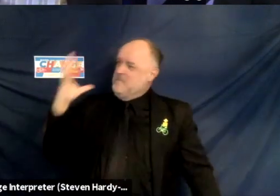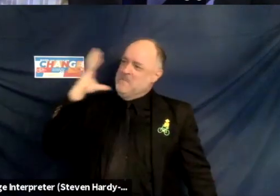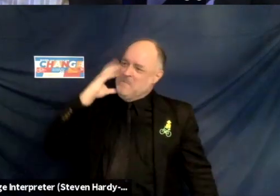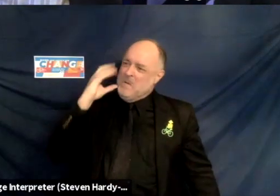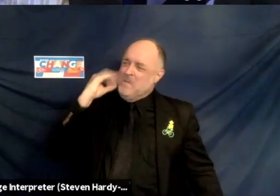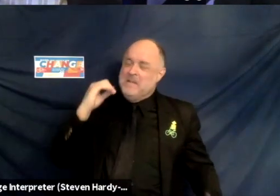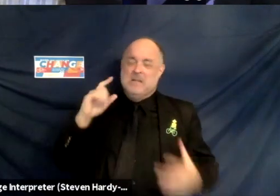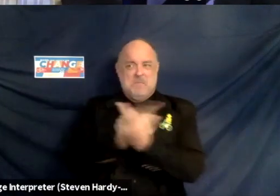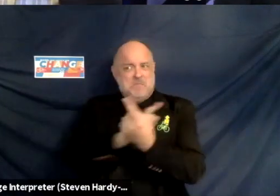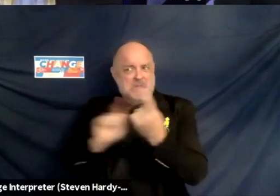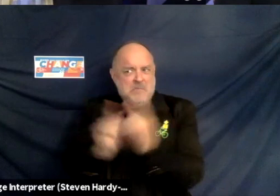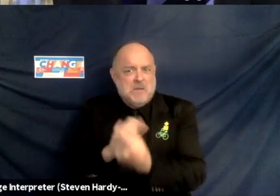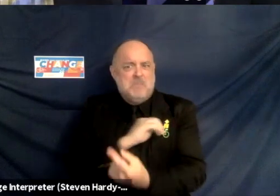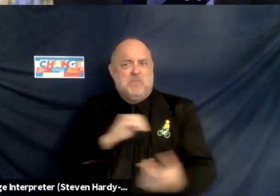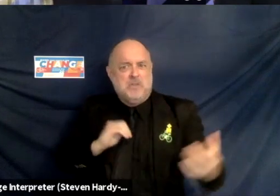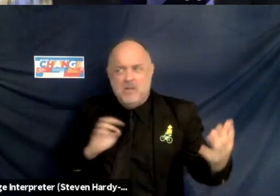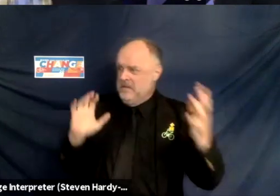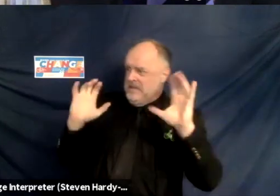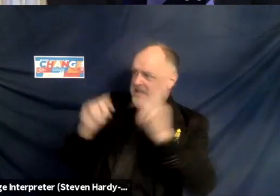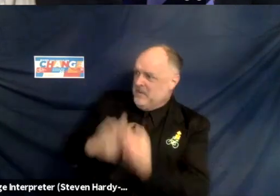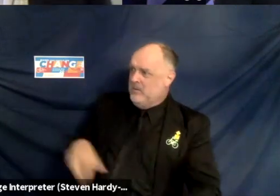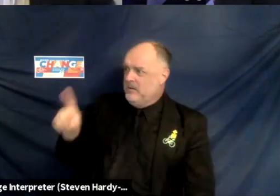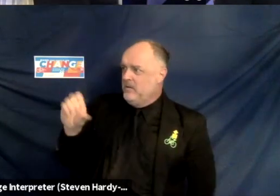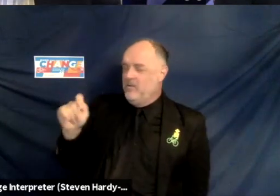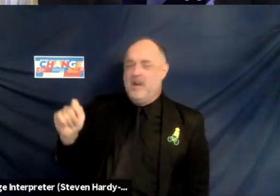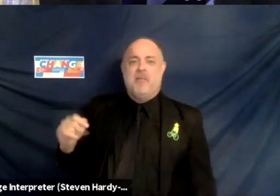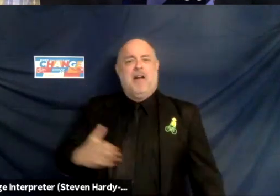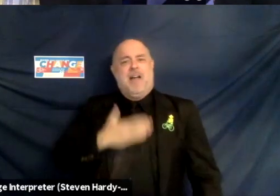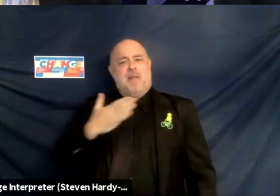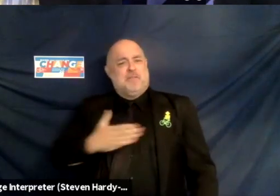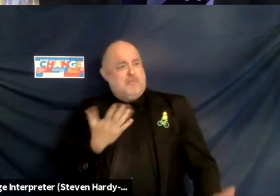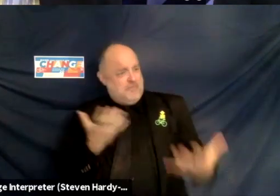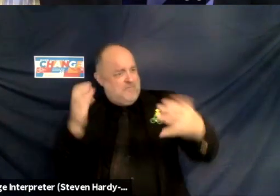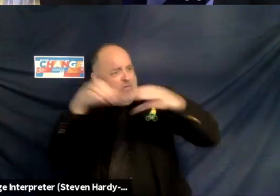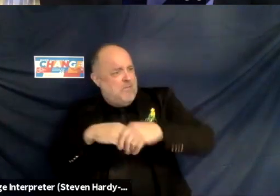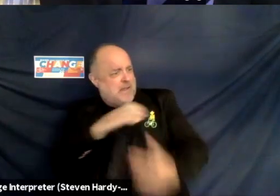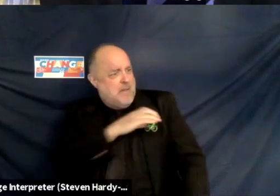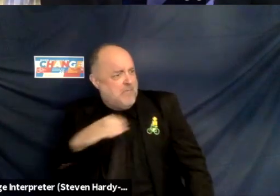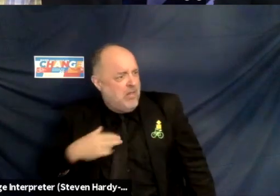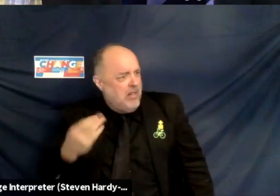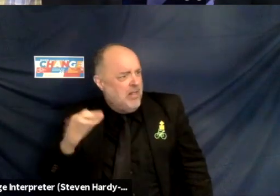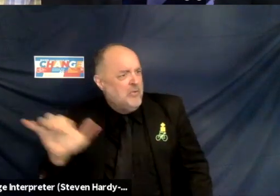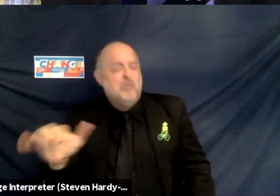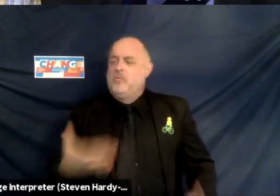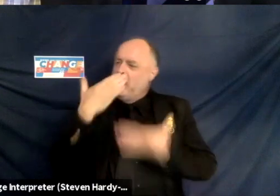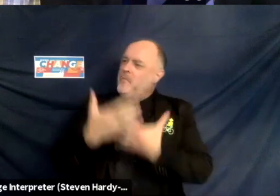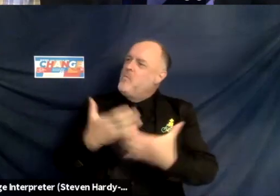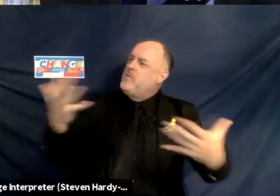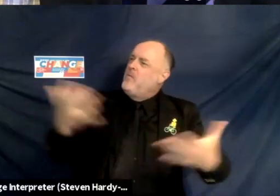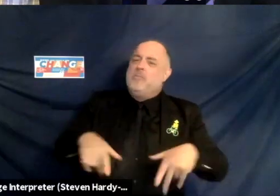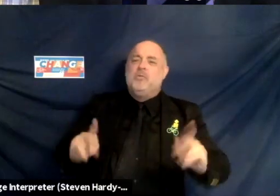lot of members of our team here at DOT, and I'm glad to hear you're engaging so much on the Hill as well. So I appreciate the chance to be able